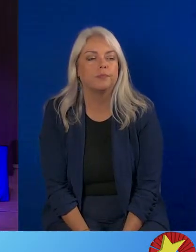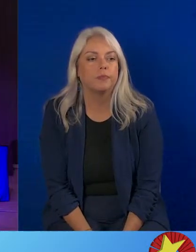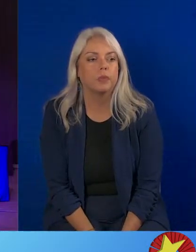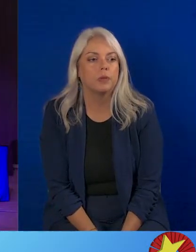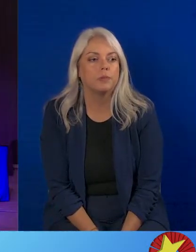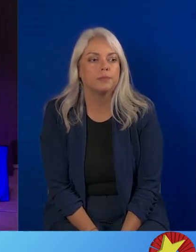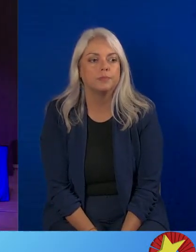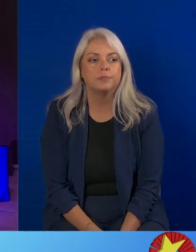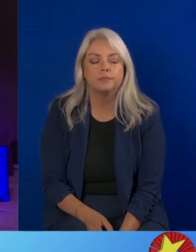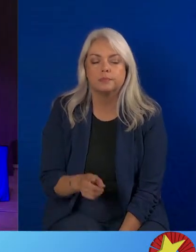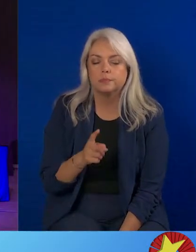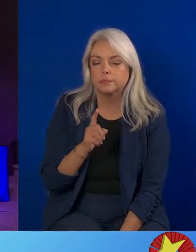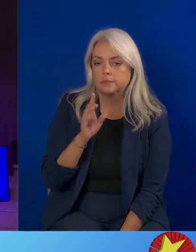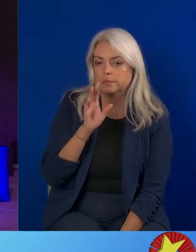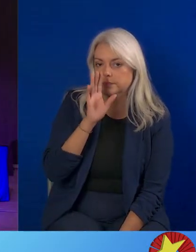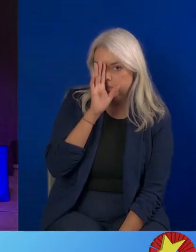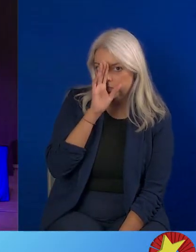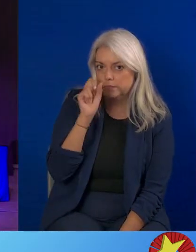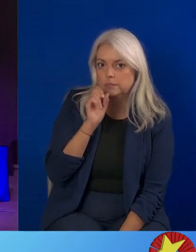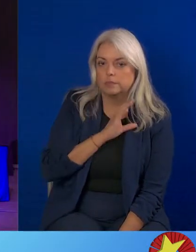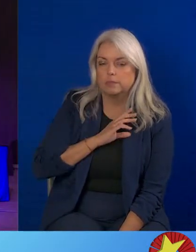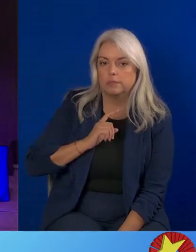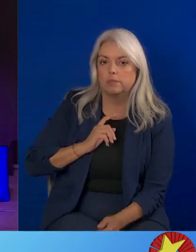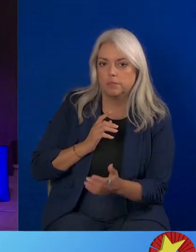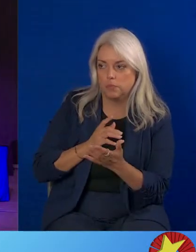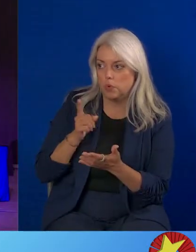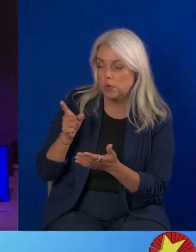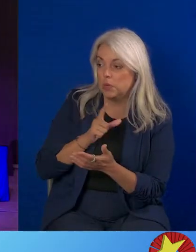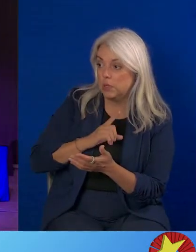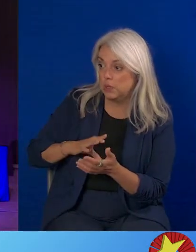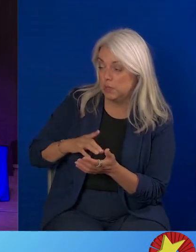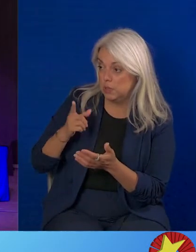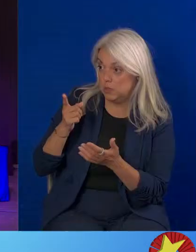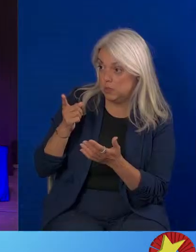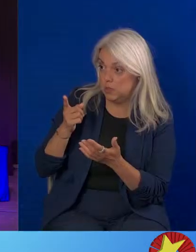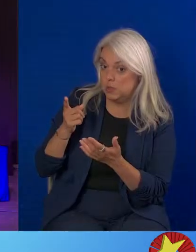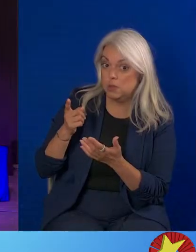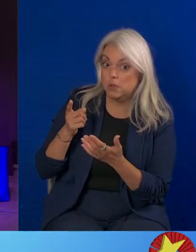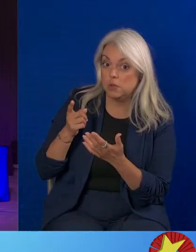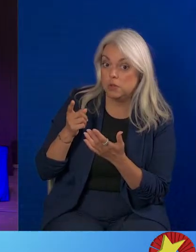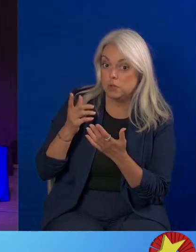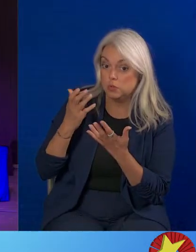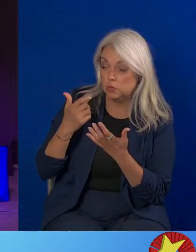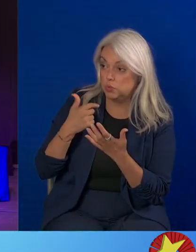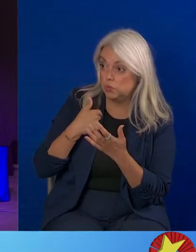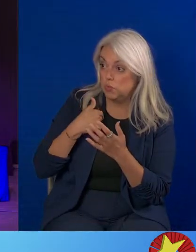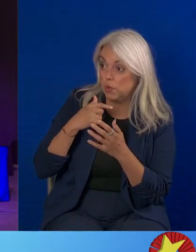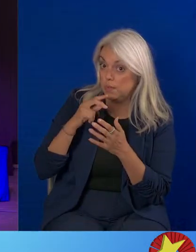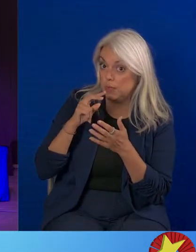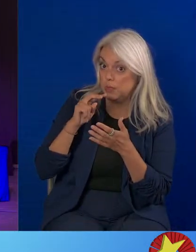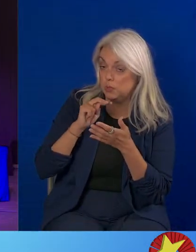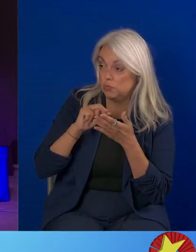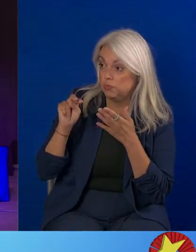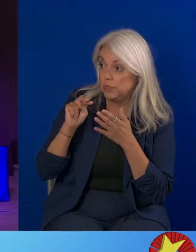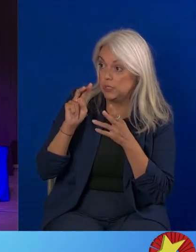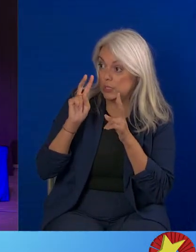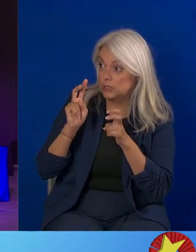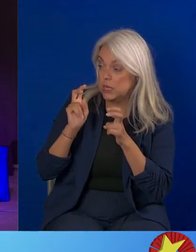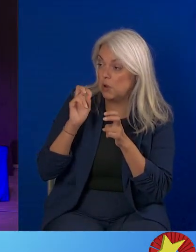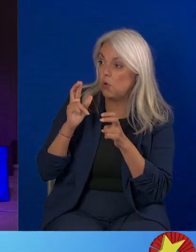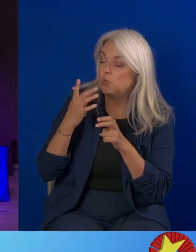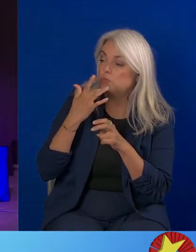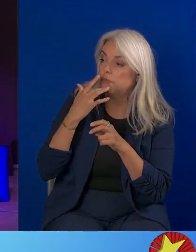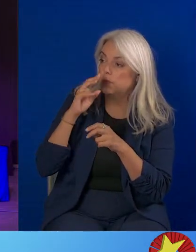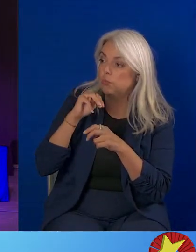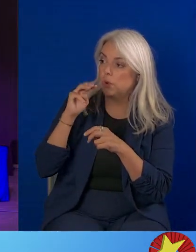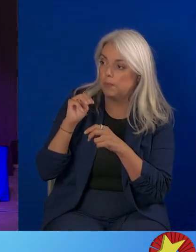This is Board Member Buchanan. Linda, would you like me to kind of just read the titles of them and summarize them, or would you like to have Maria up